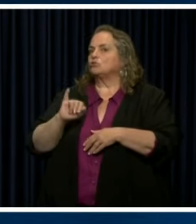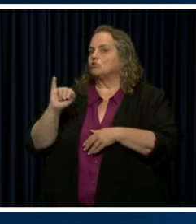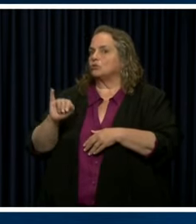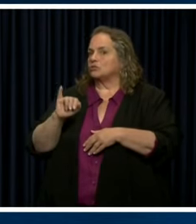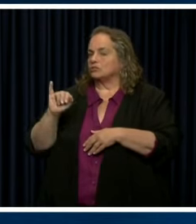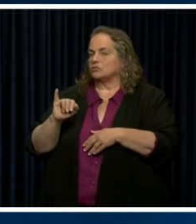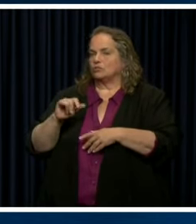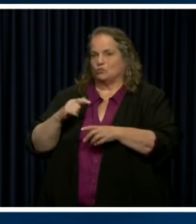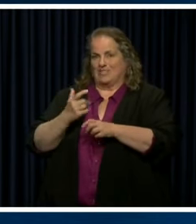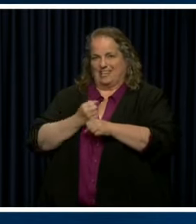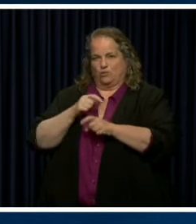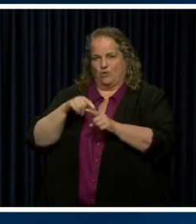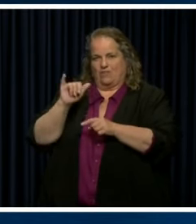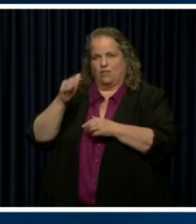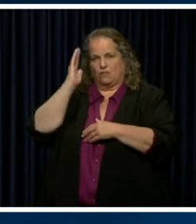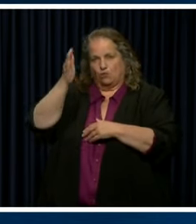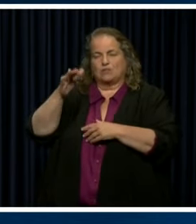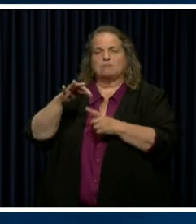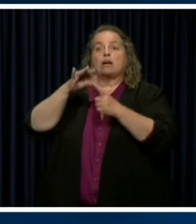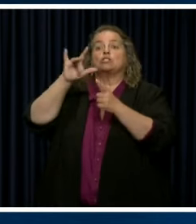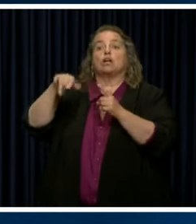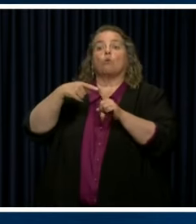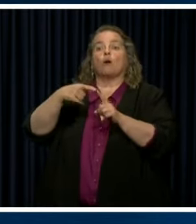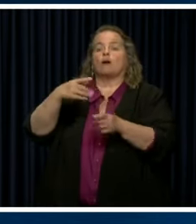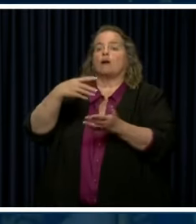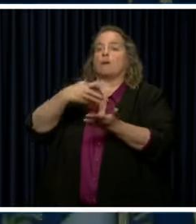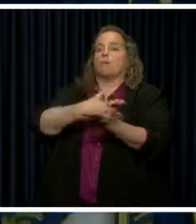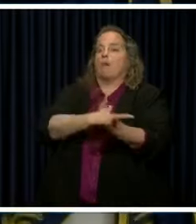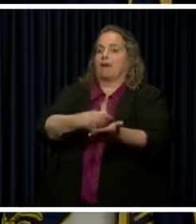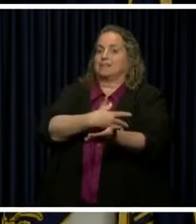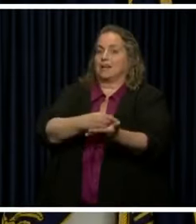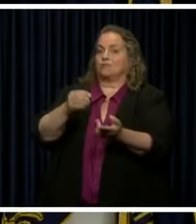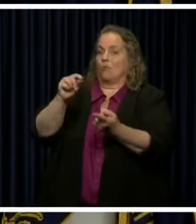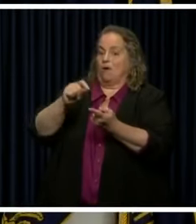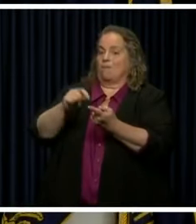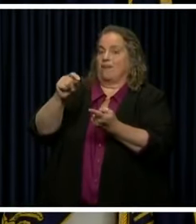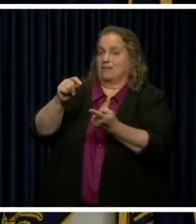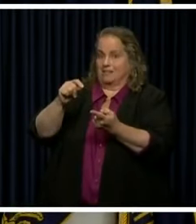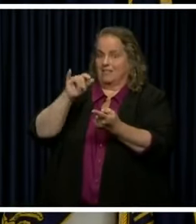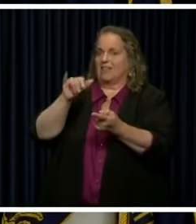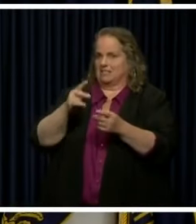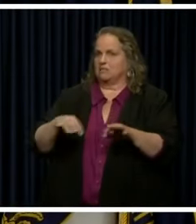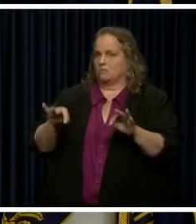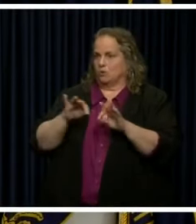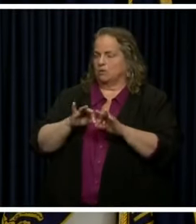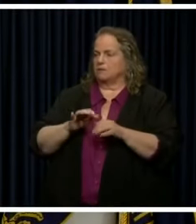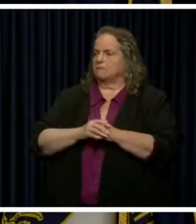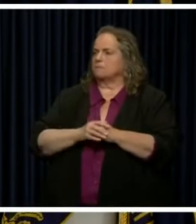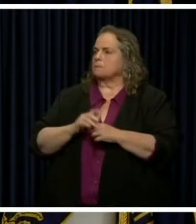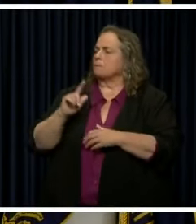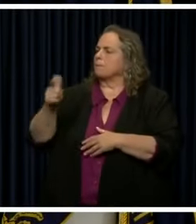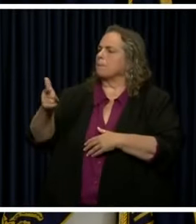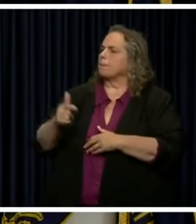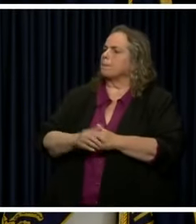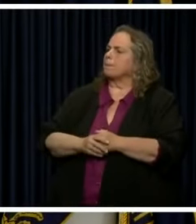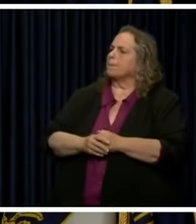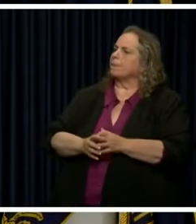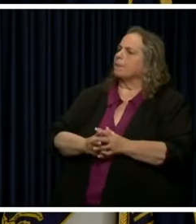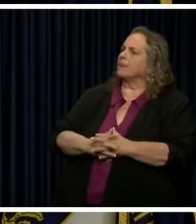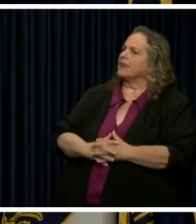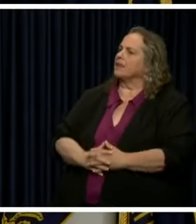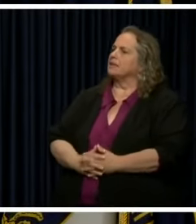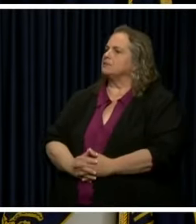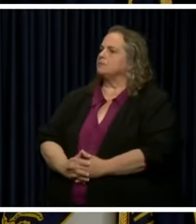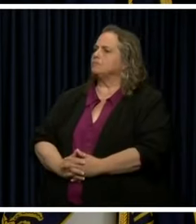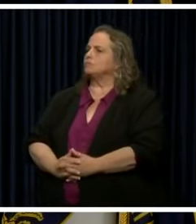future, especially when we start having blood tests, that's going to be really important. You talked about the importance of